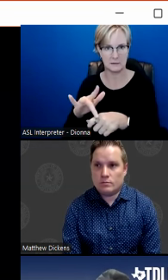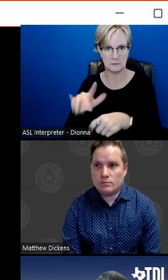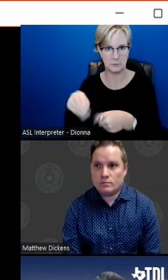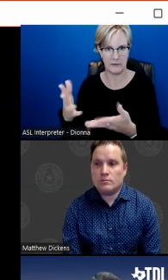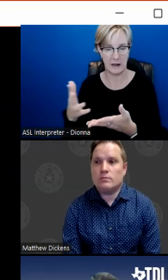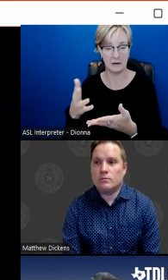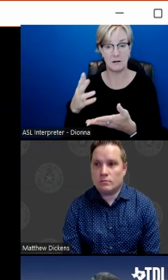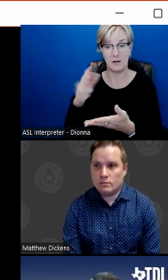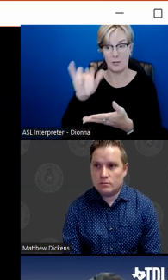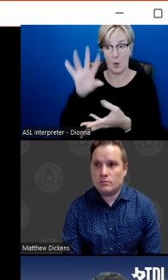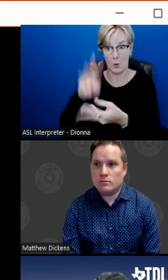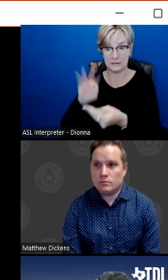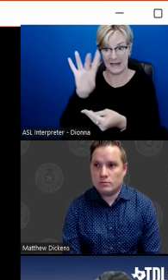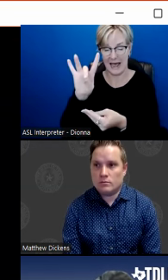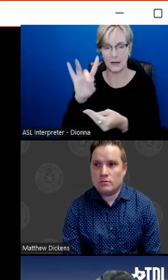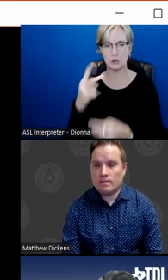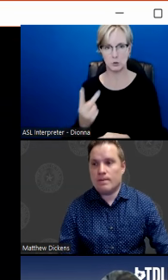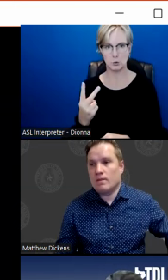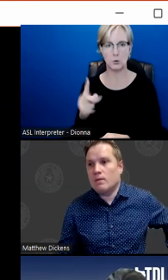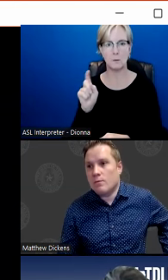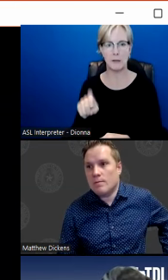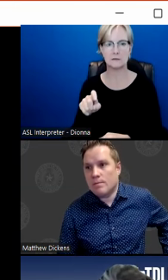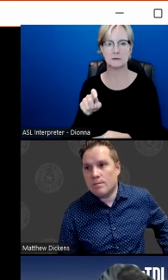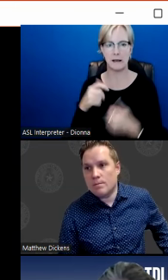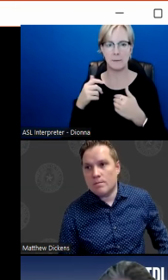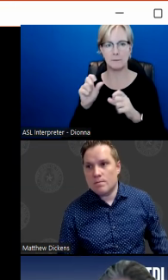of those eight, two of those have to be van accessible.